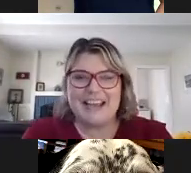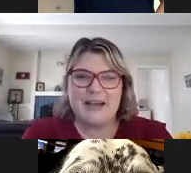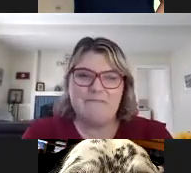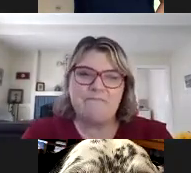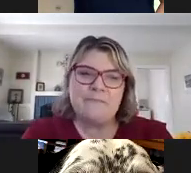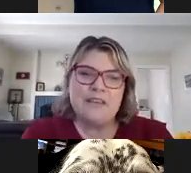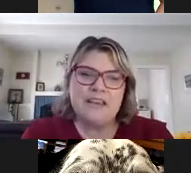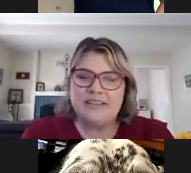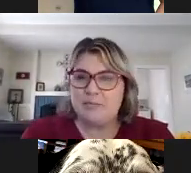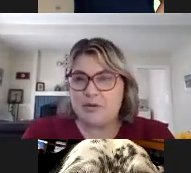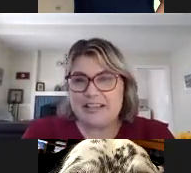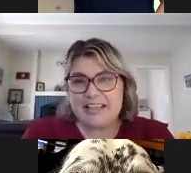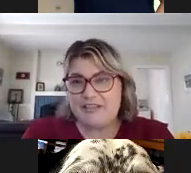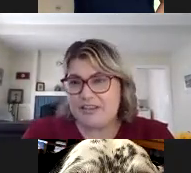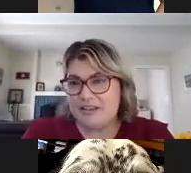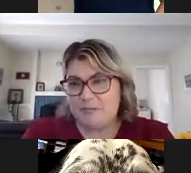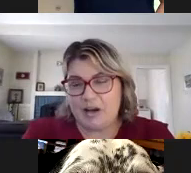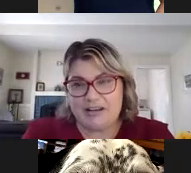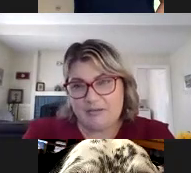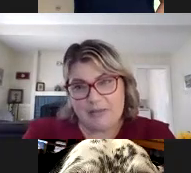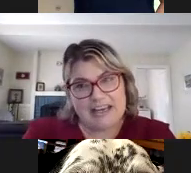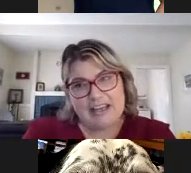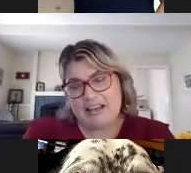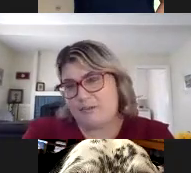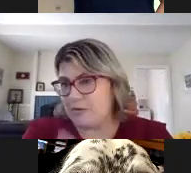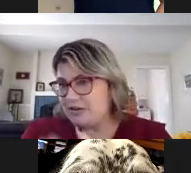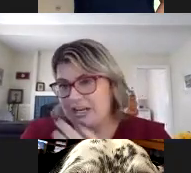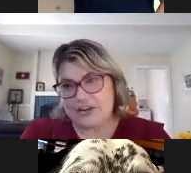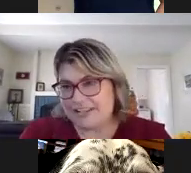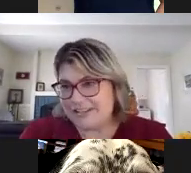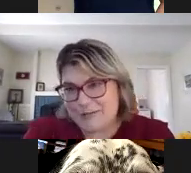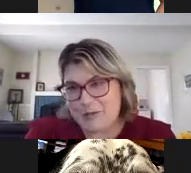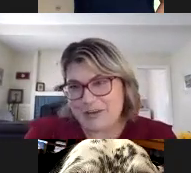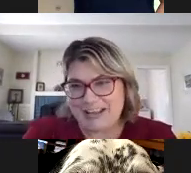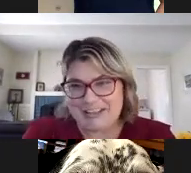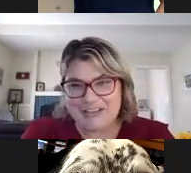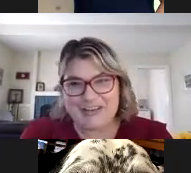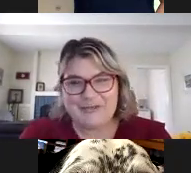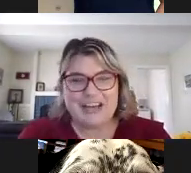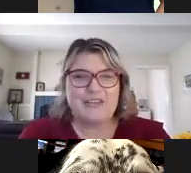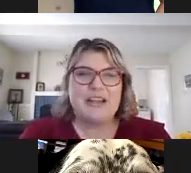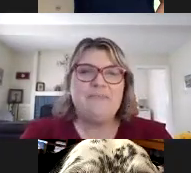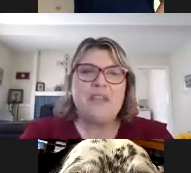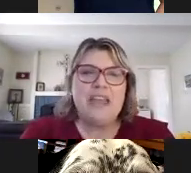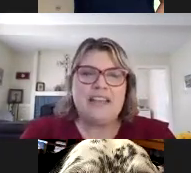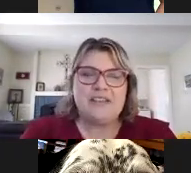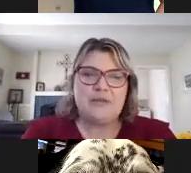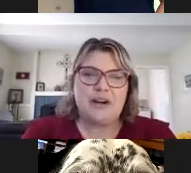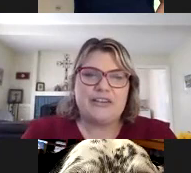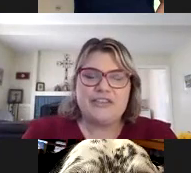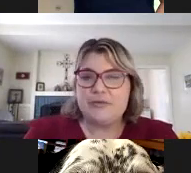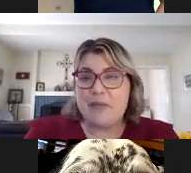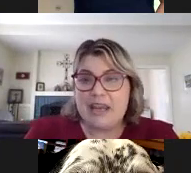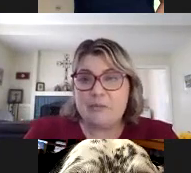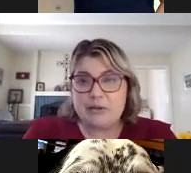that support is given, money, a winner-take-all system that we'll get to in ring 3. And so